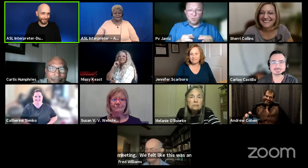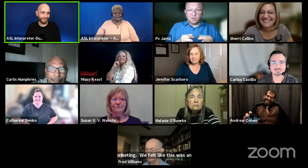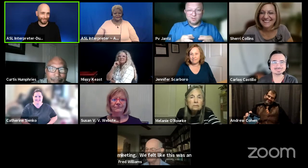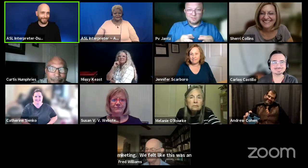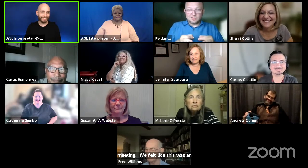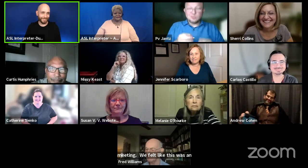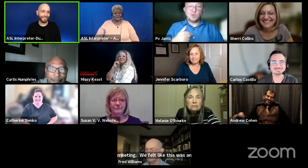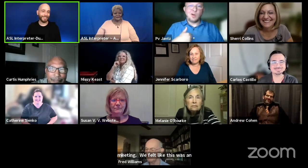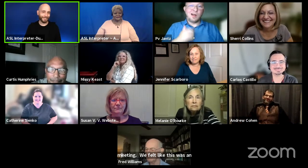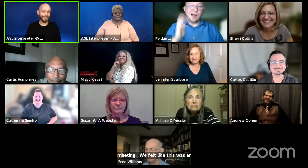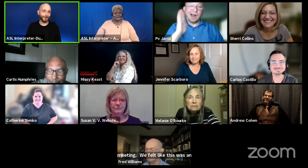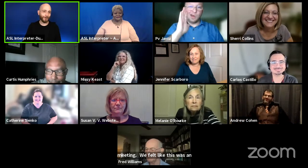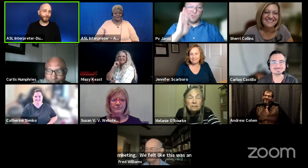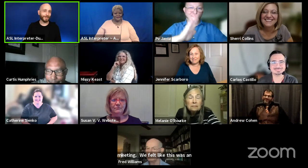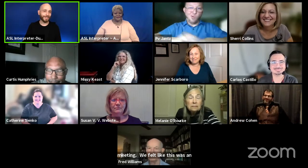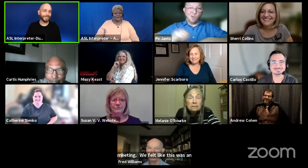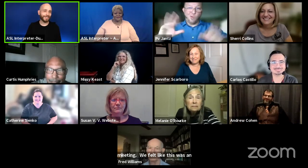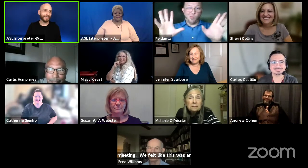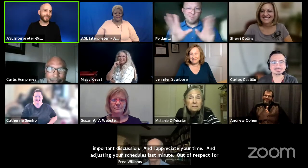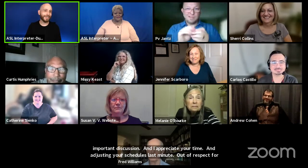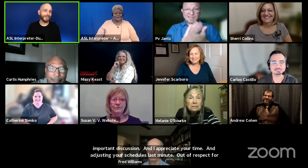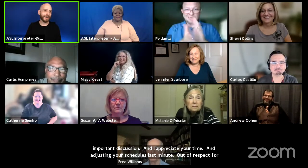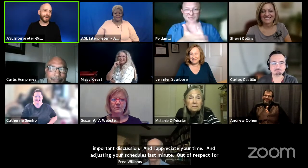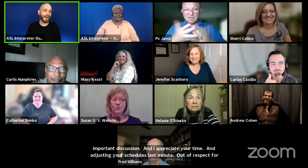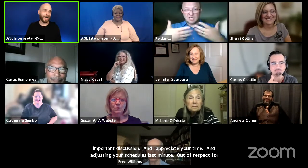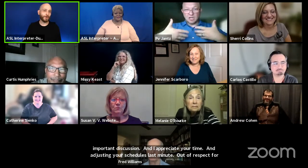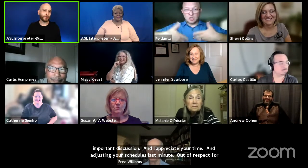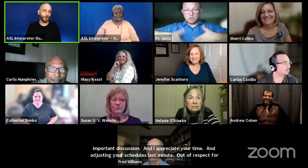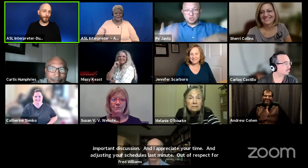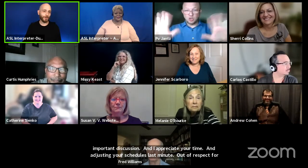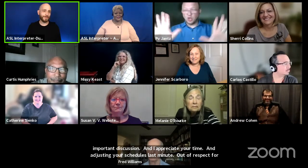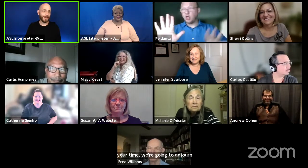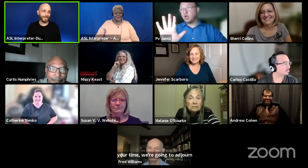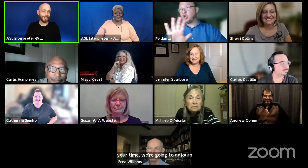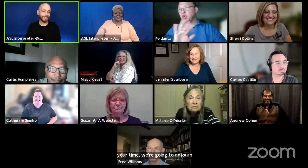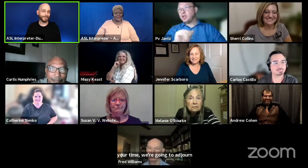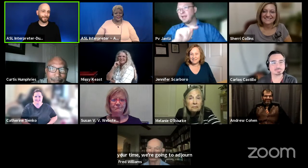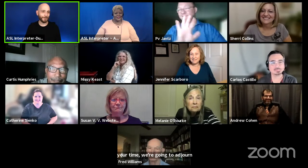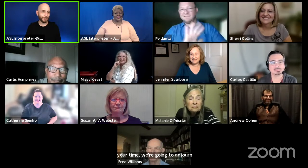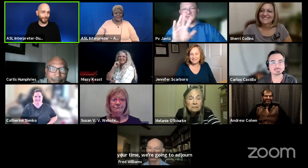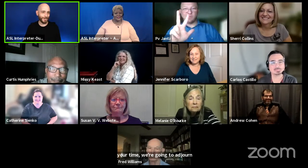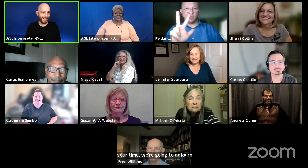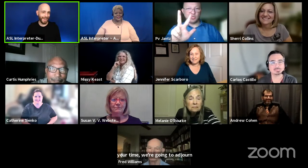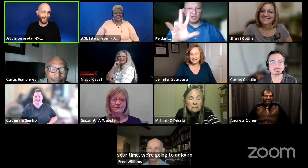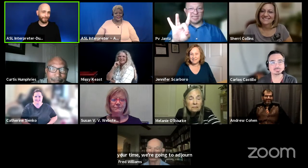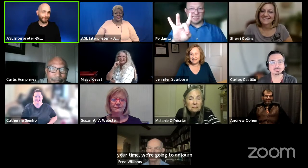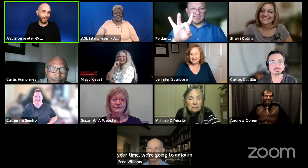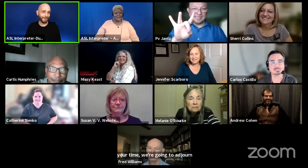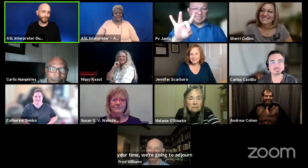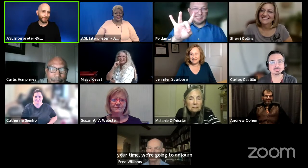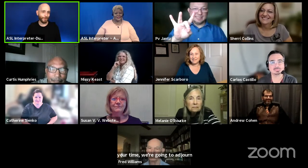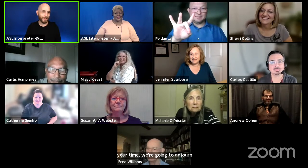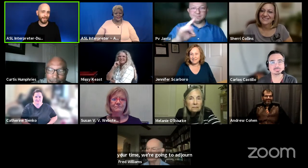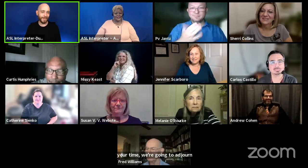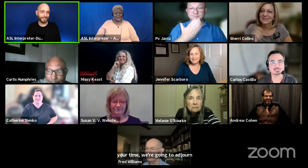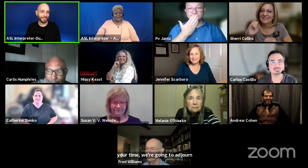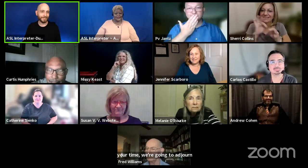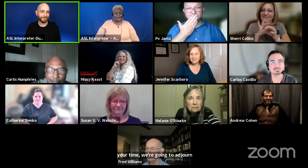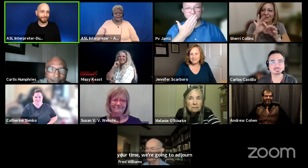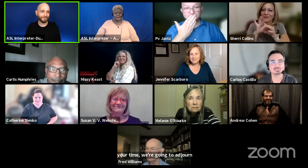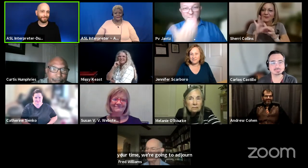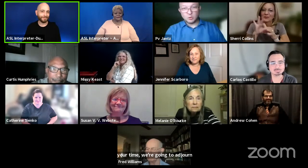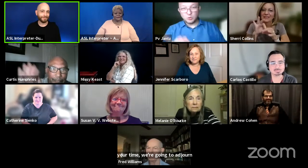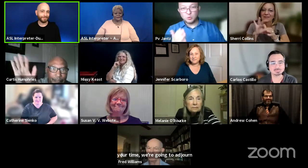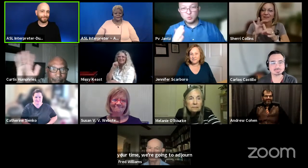hour, so I will call the meeting to adjourn at 5:38.